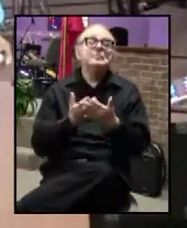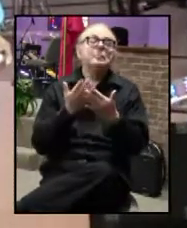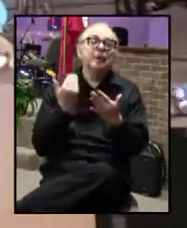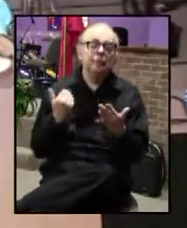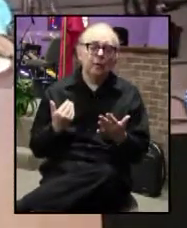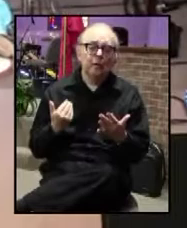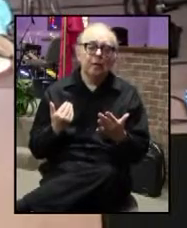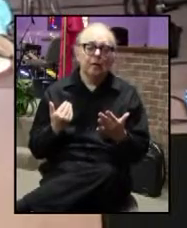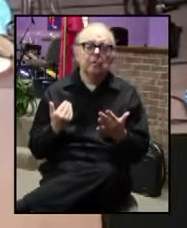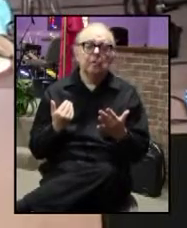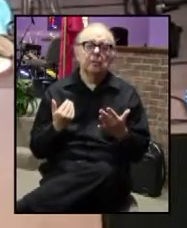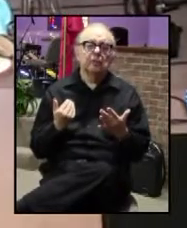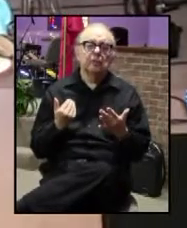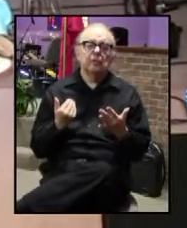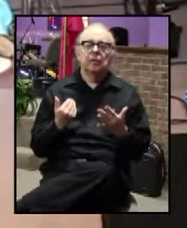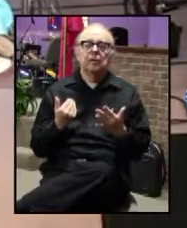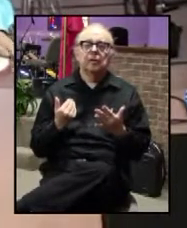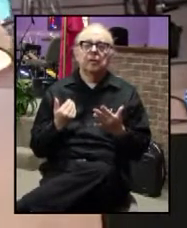before.